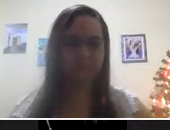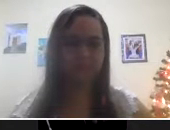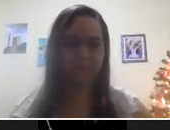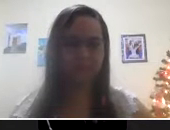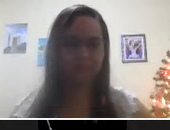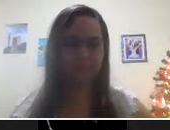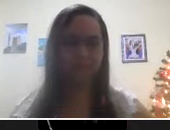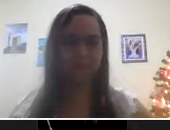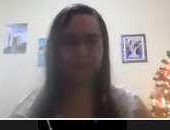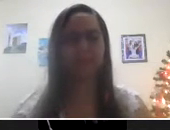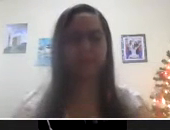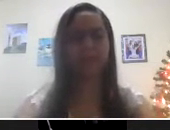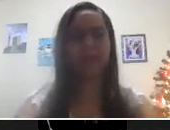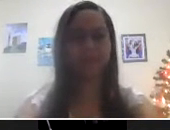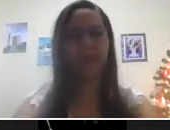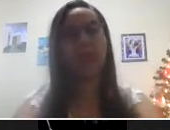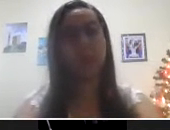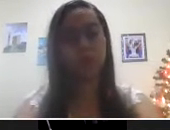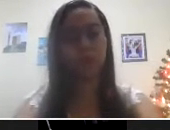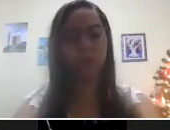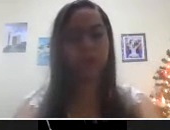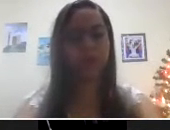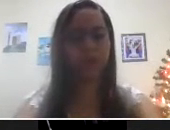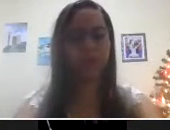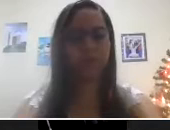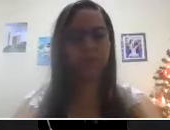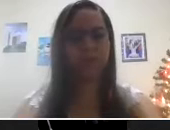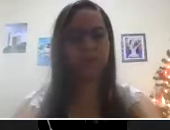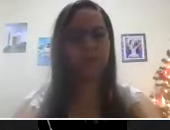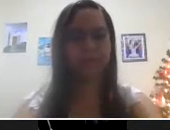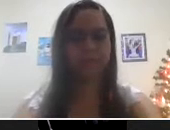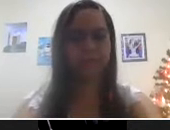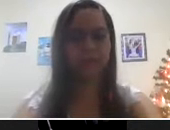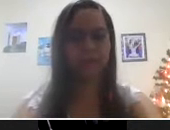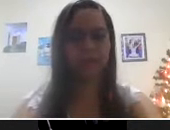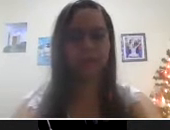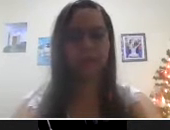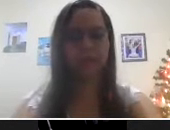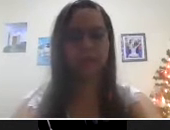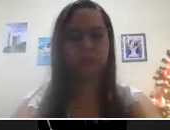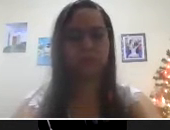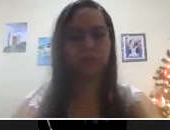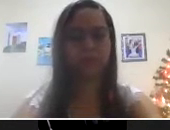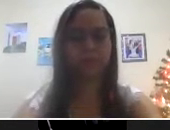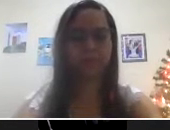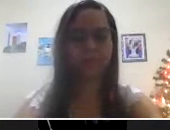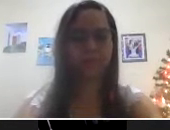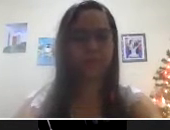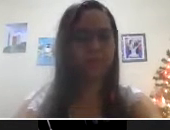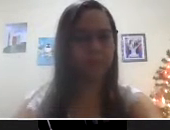How tall are you? How tall are you? Exactly. How tall are you?